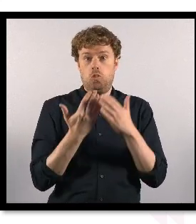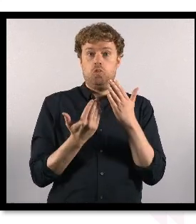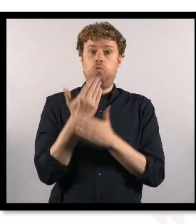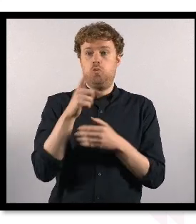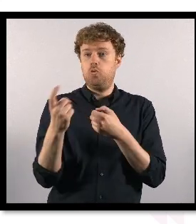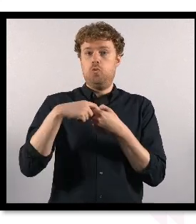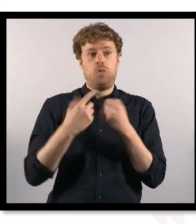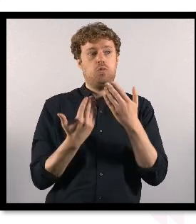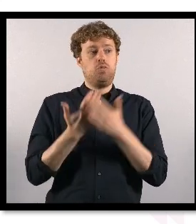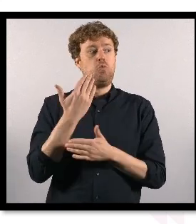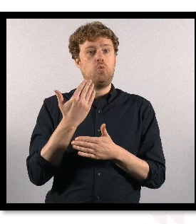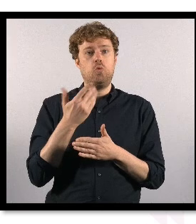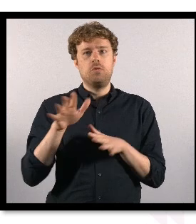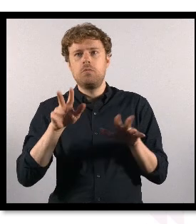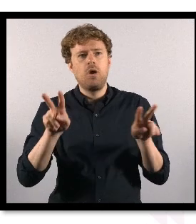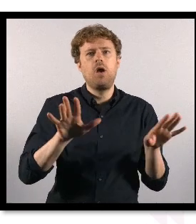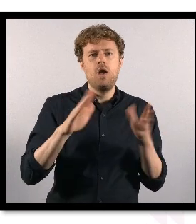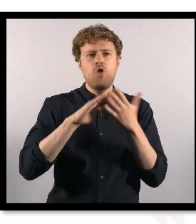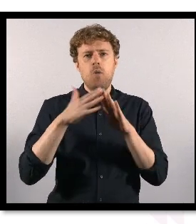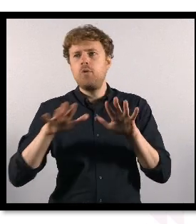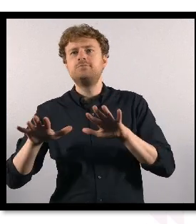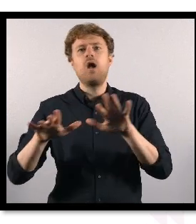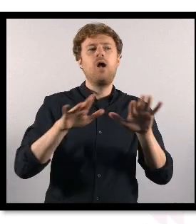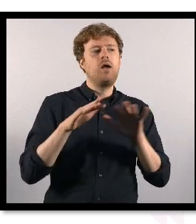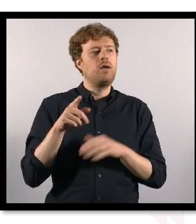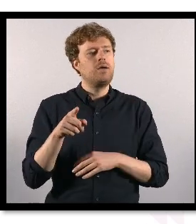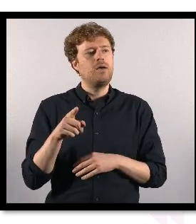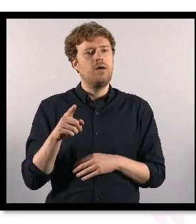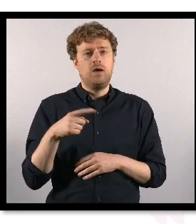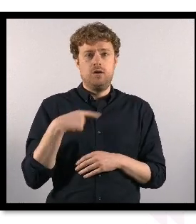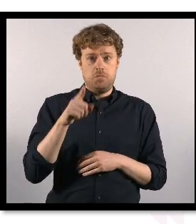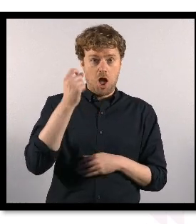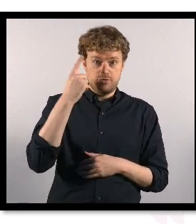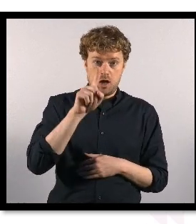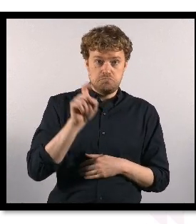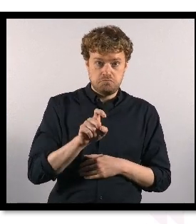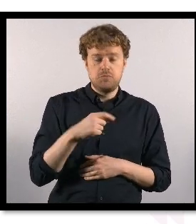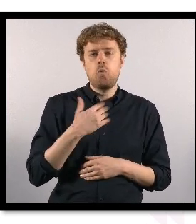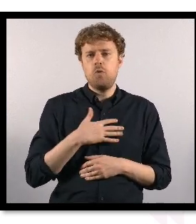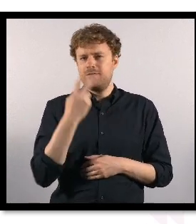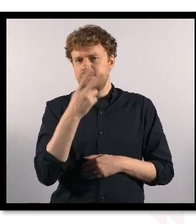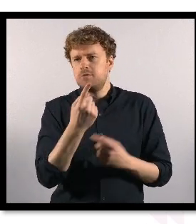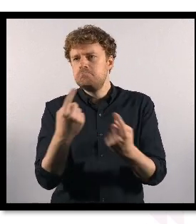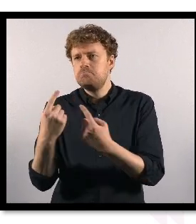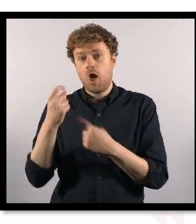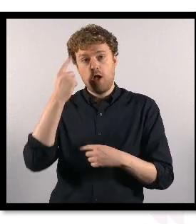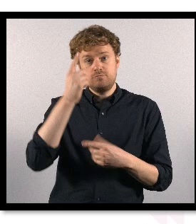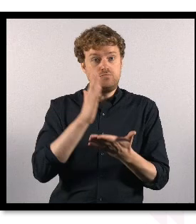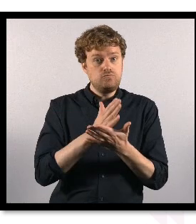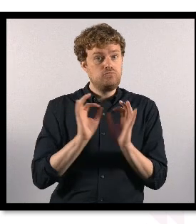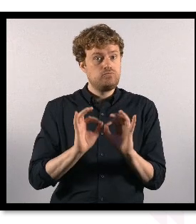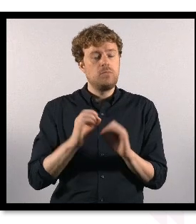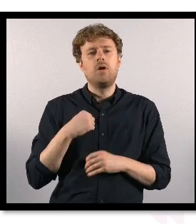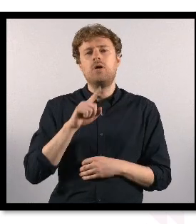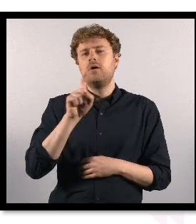on these levels when they're choosing the projects in the landscape. In some cases, the answers were a bit more unclear. I think so, but I'm not completely